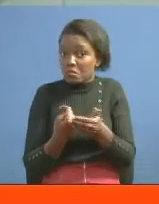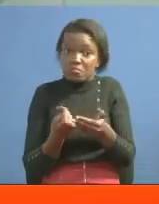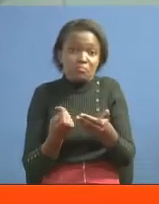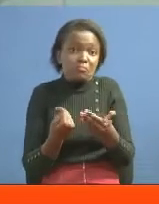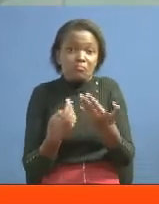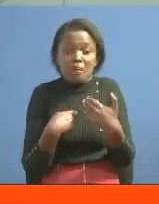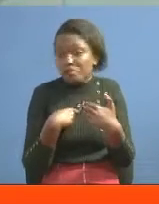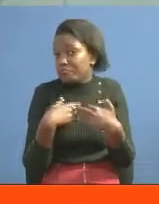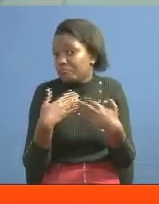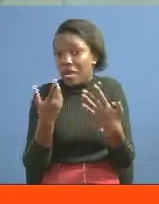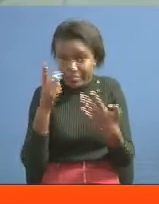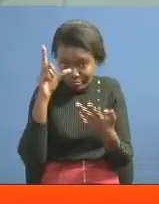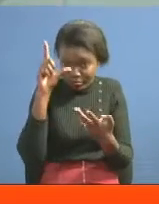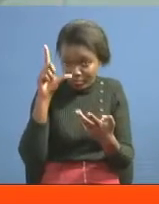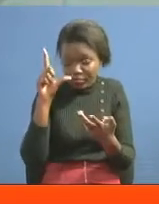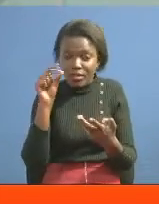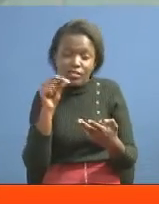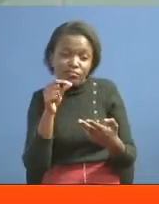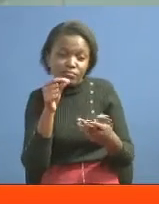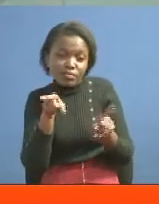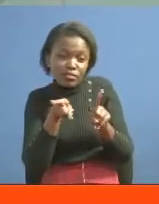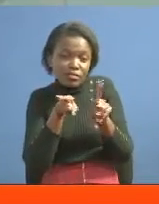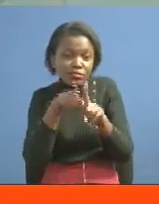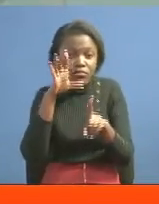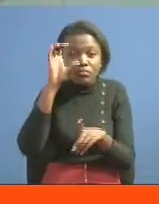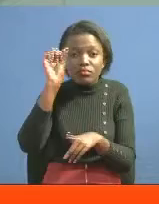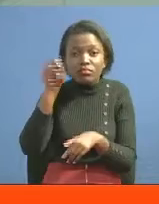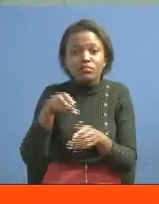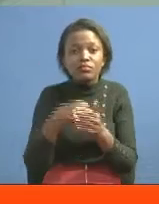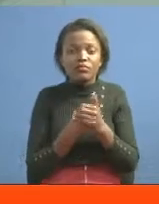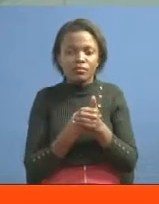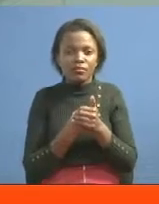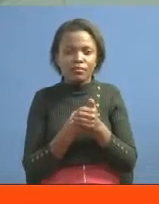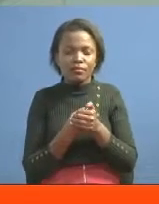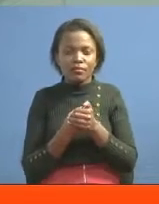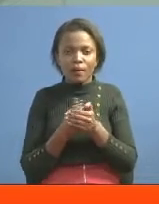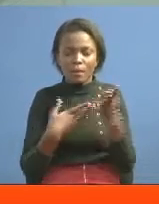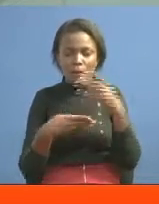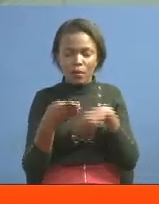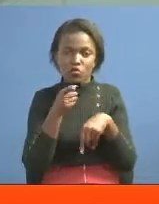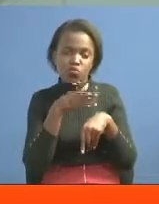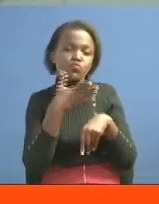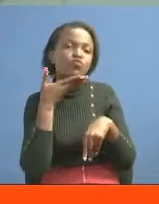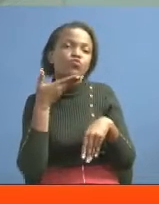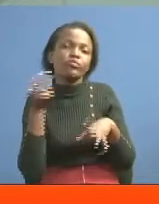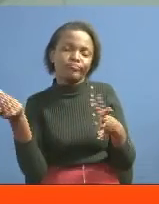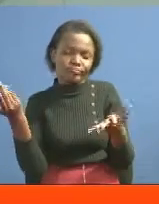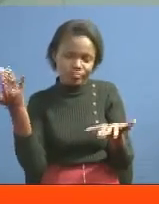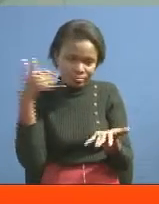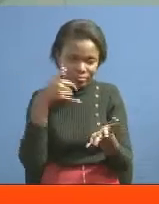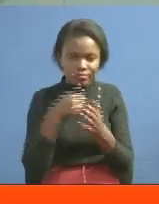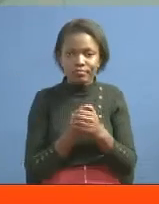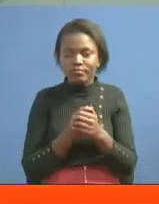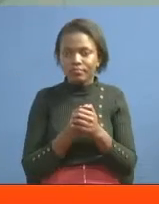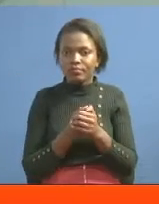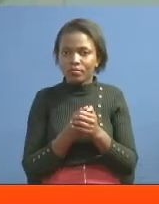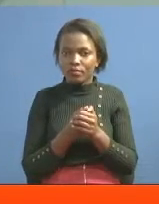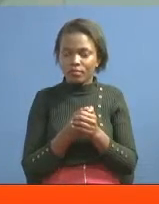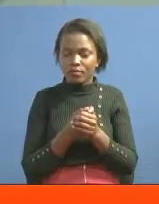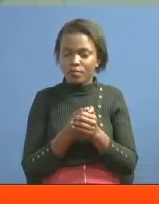from. And their business, definitely, you don't want to get into currently. Of course, you don't want to go